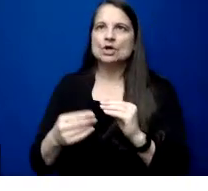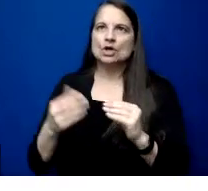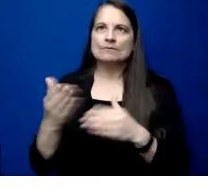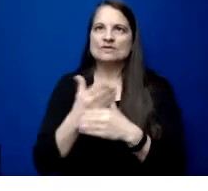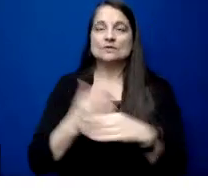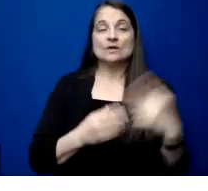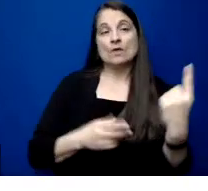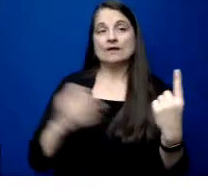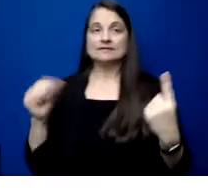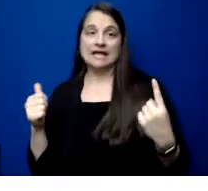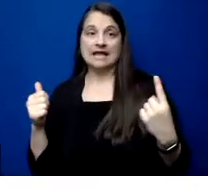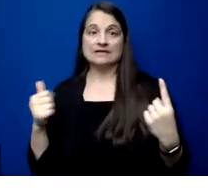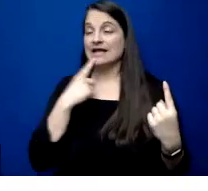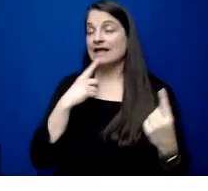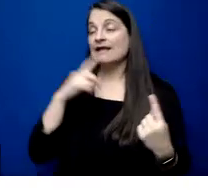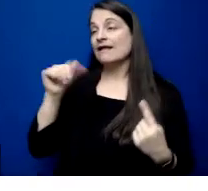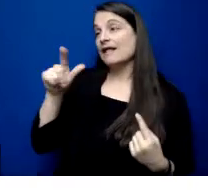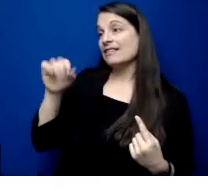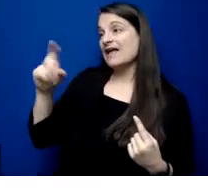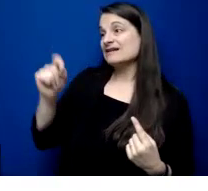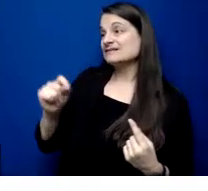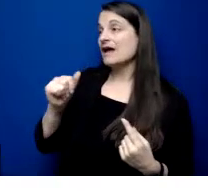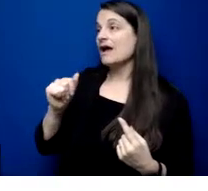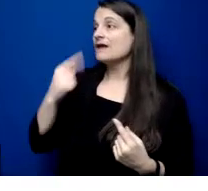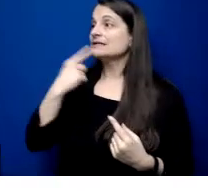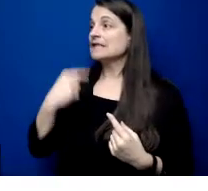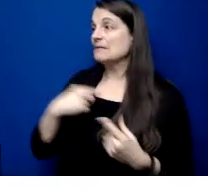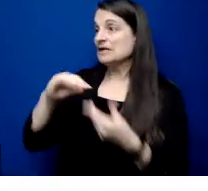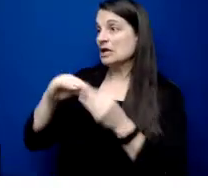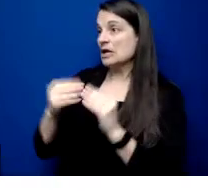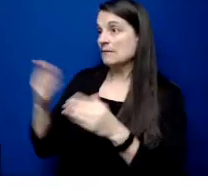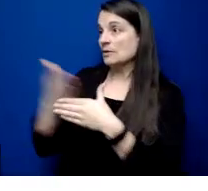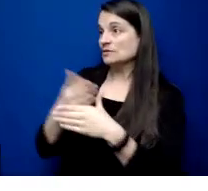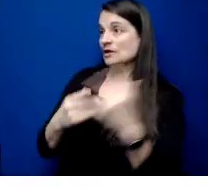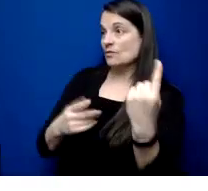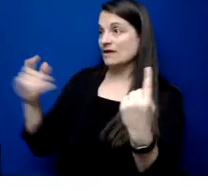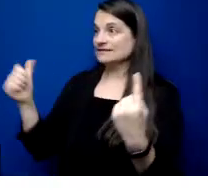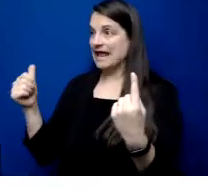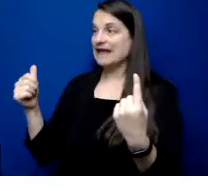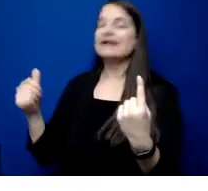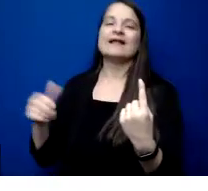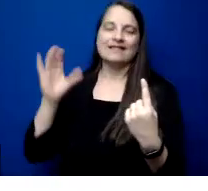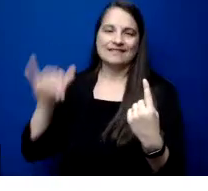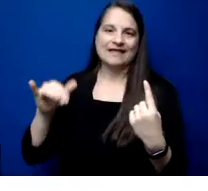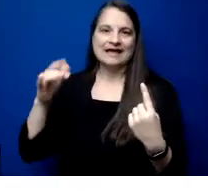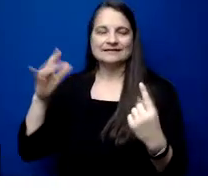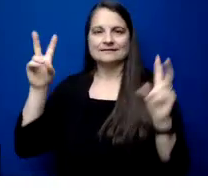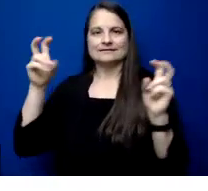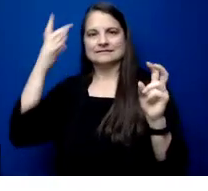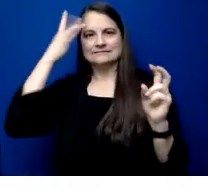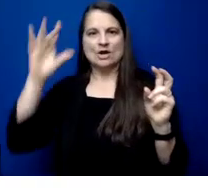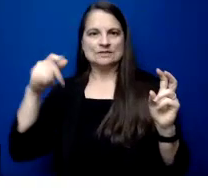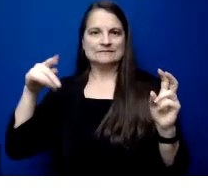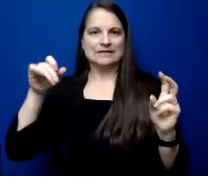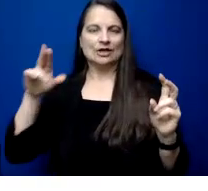say, hey, Alexa, give me a number between 1 and 10, and then your smart speaker will give you a random number. So there's lots of ways